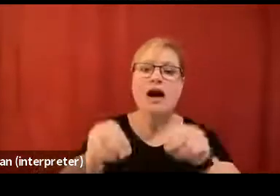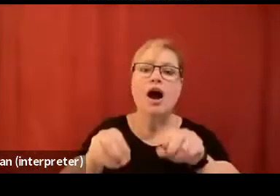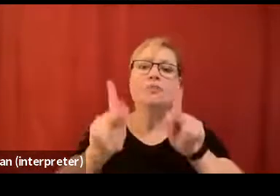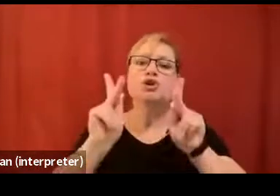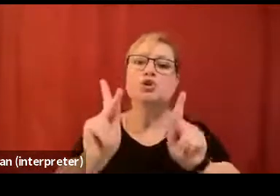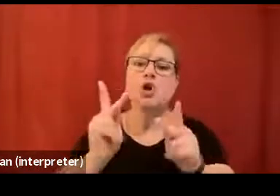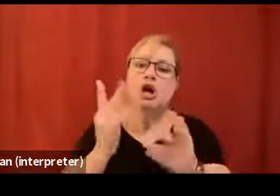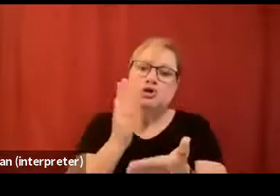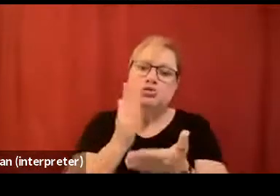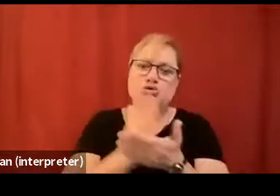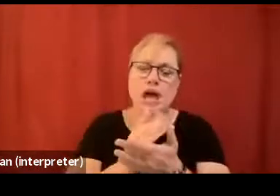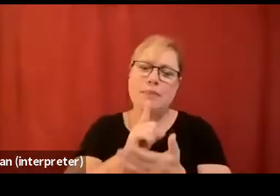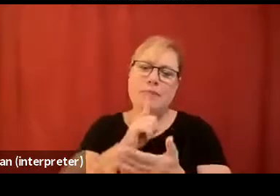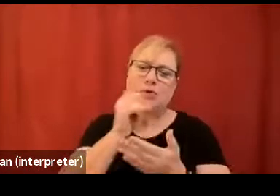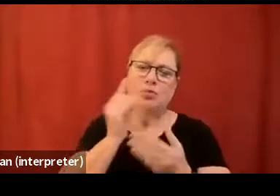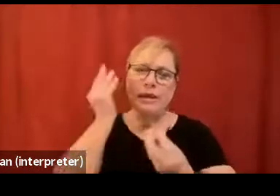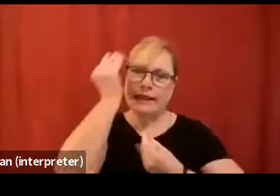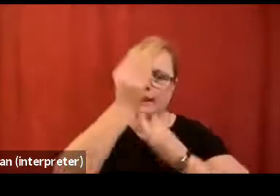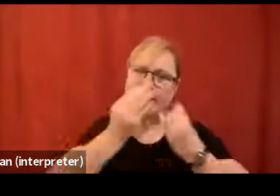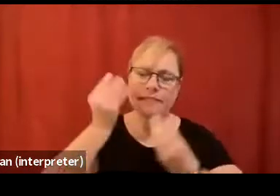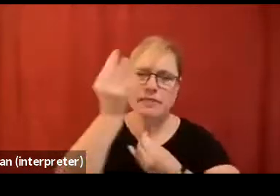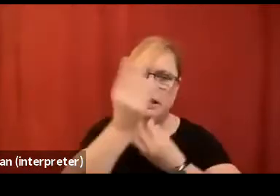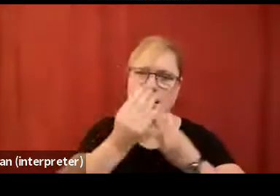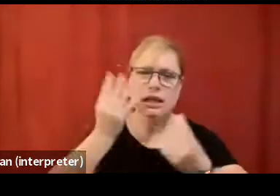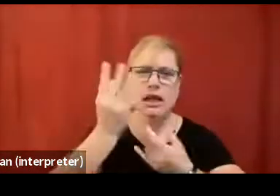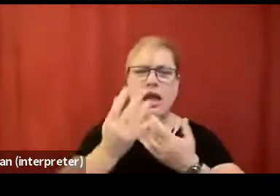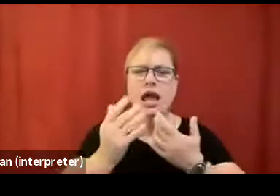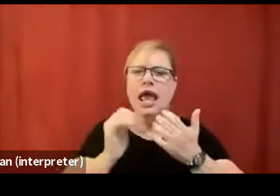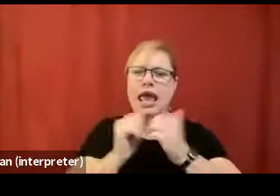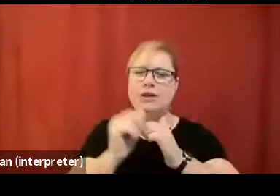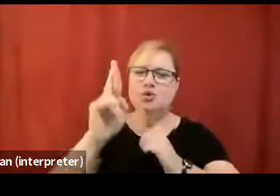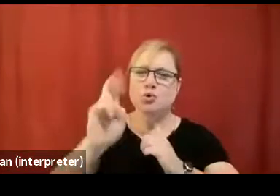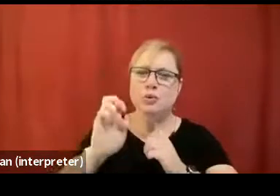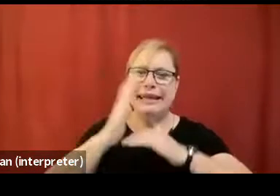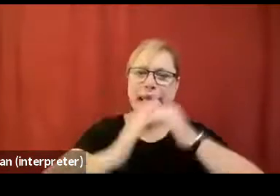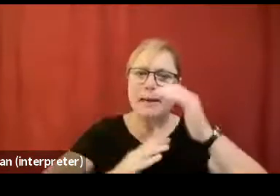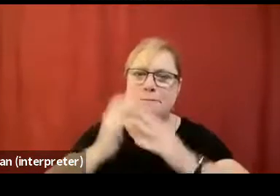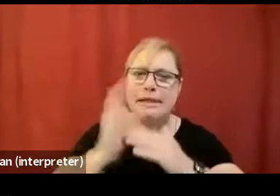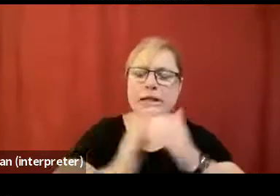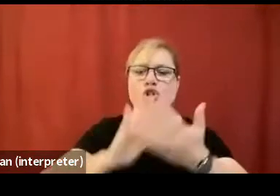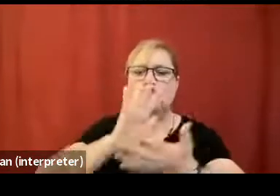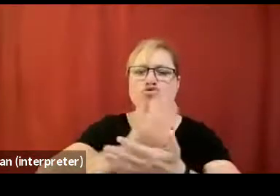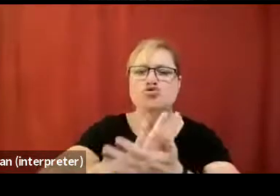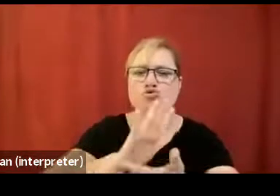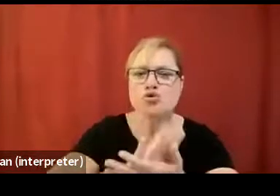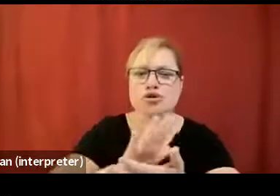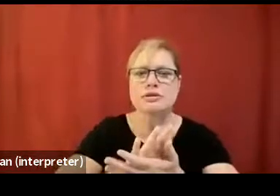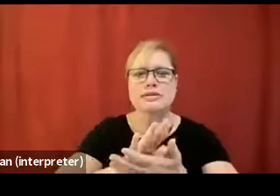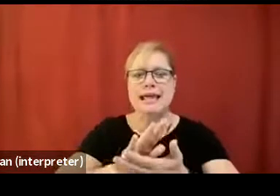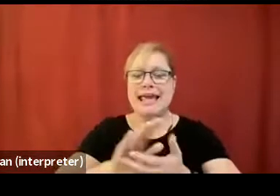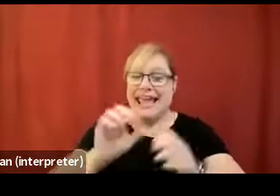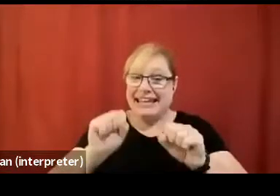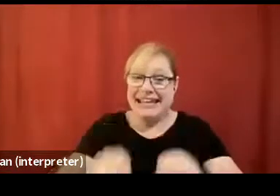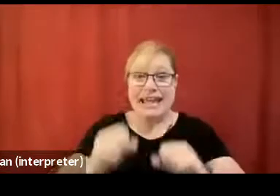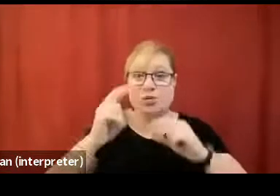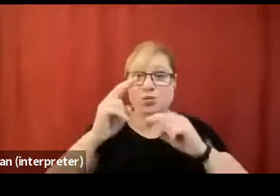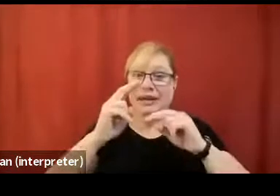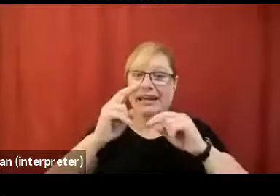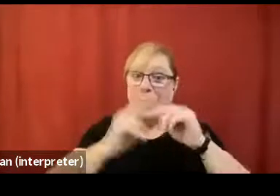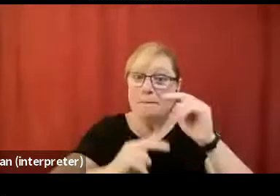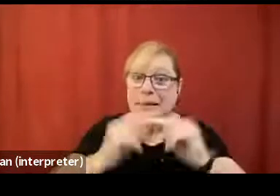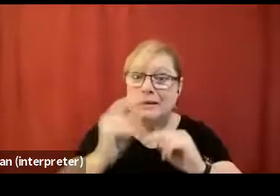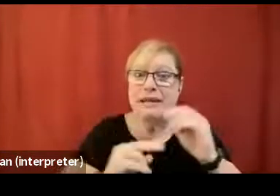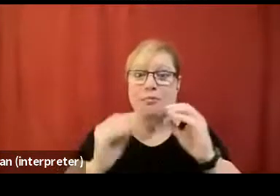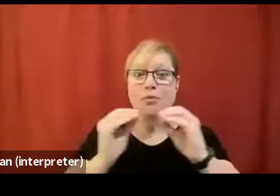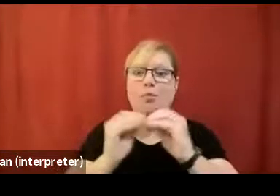and reflect and to rebuild schools and education systems that are more egalitarian and just for girls and for all